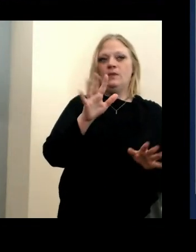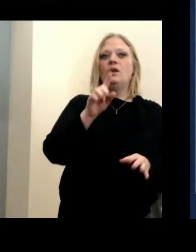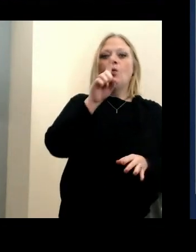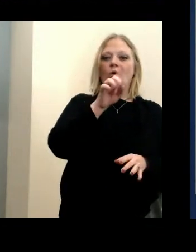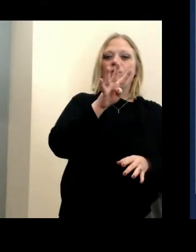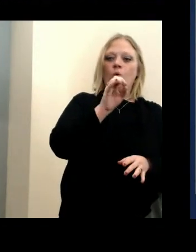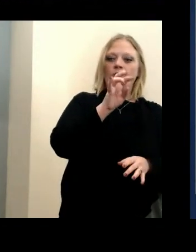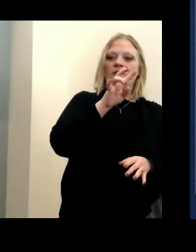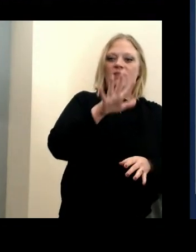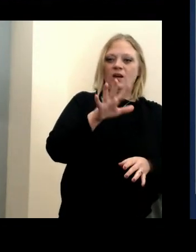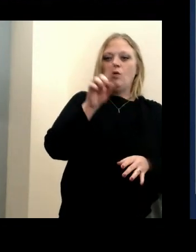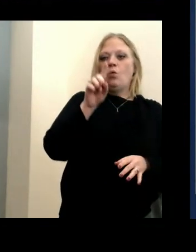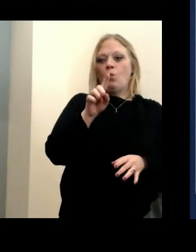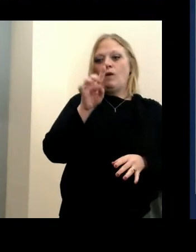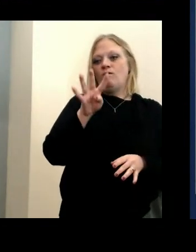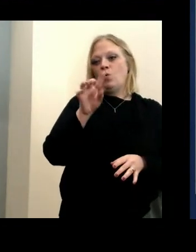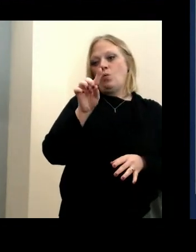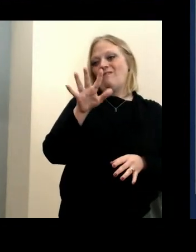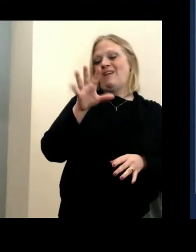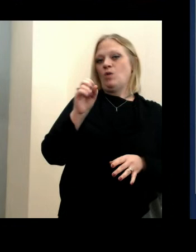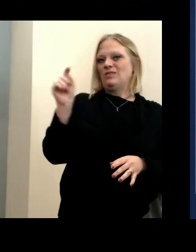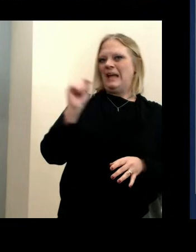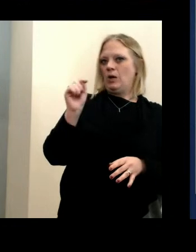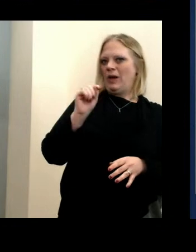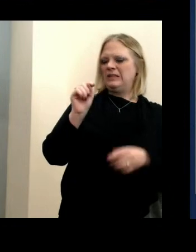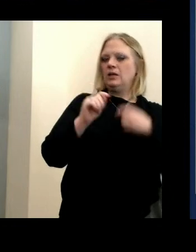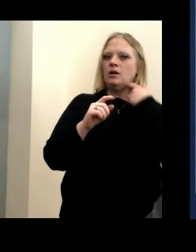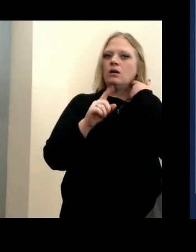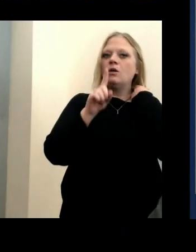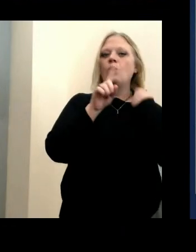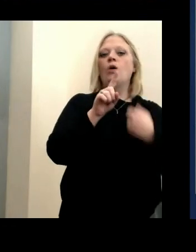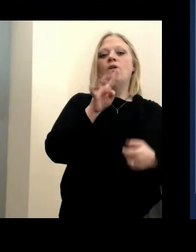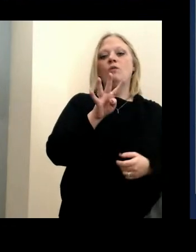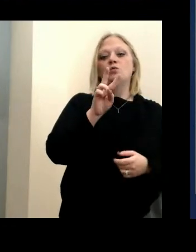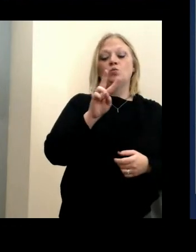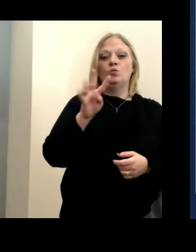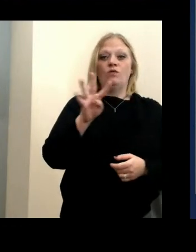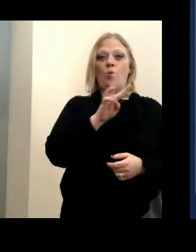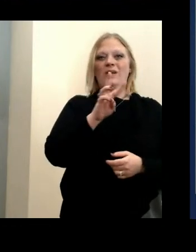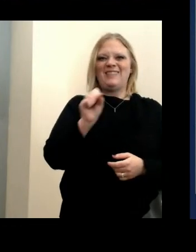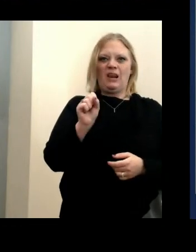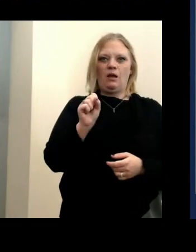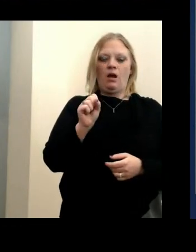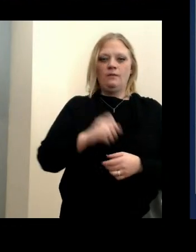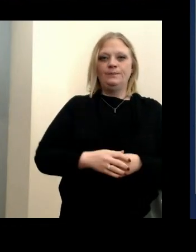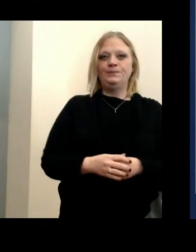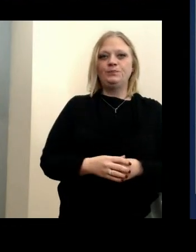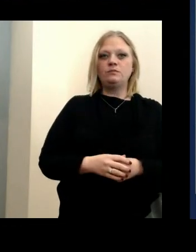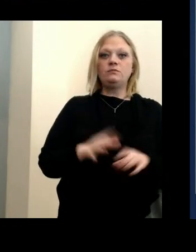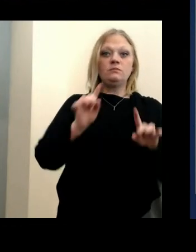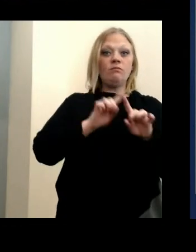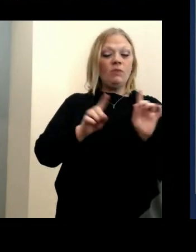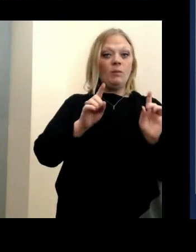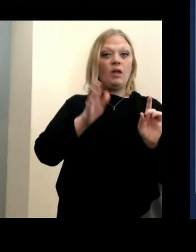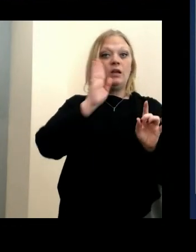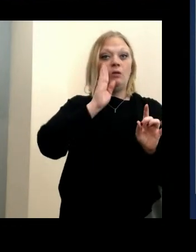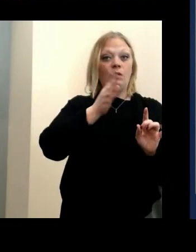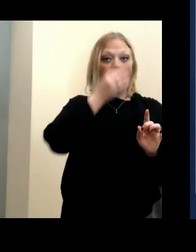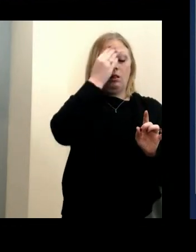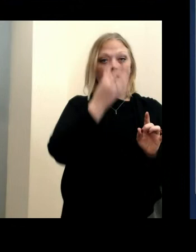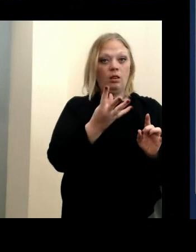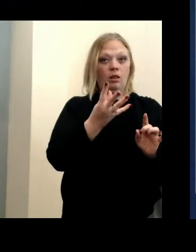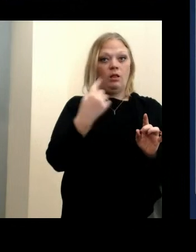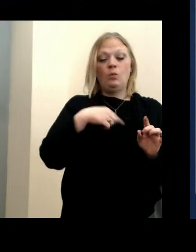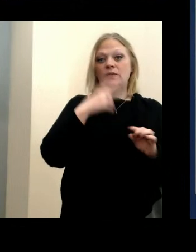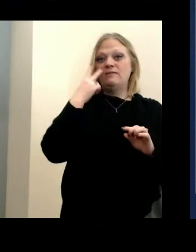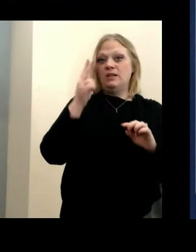Hamburg, 14150 for Tonawanda, 14224 West Seneca. But I will note that we have seen a